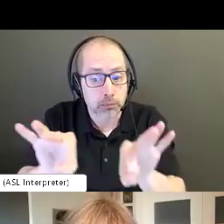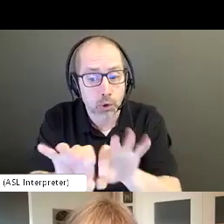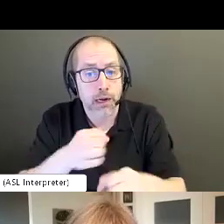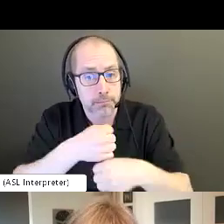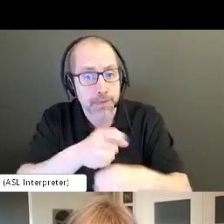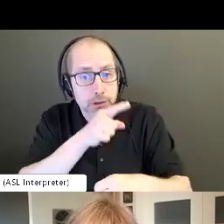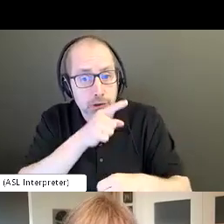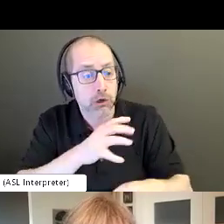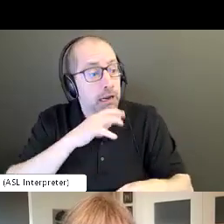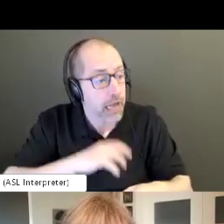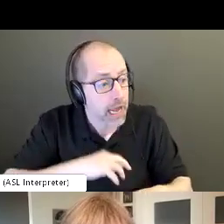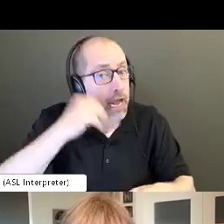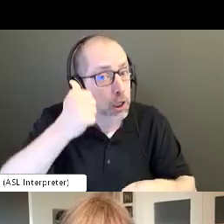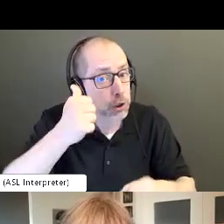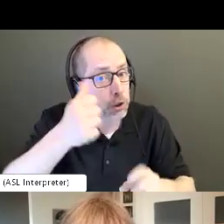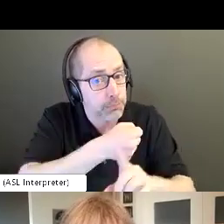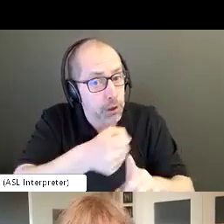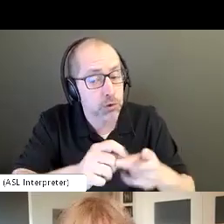abuse, gender-based violence are,